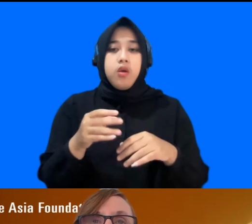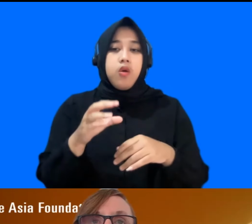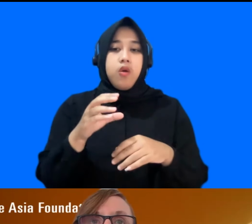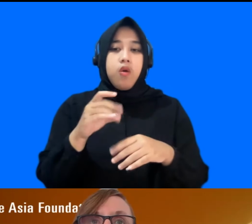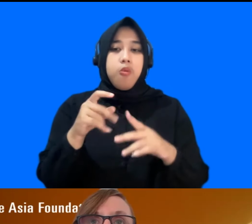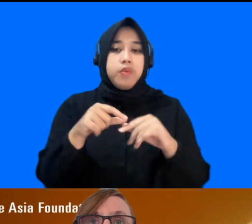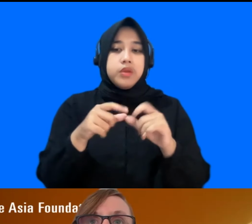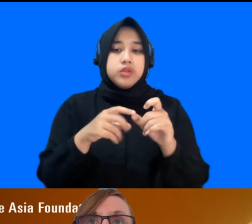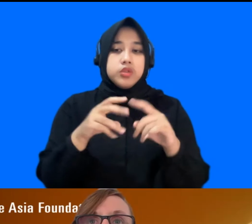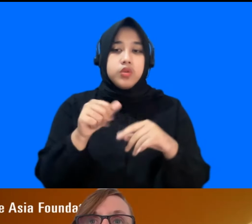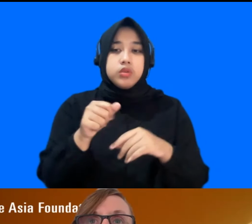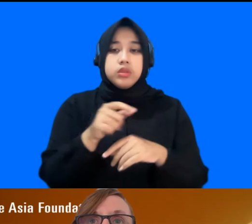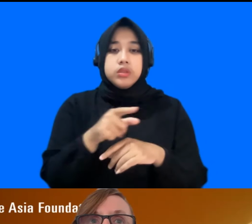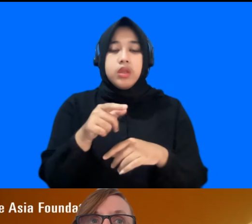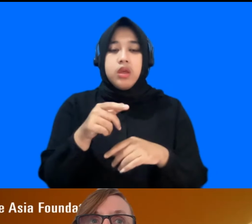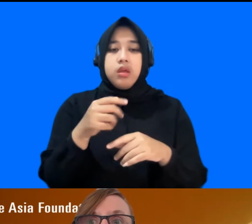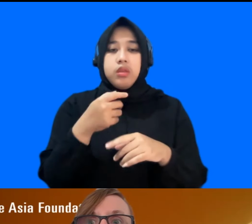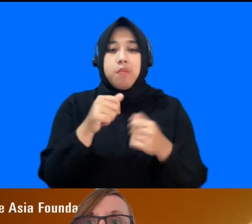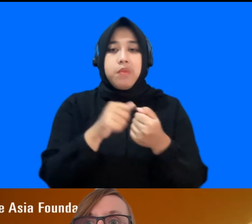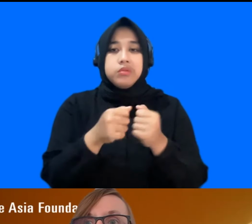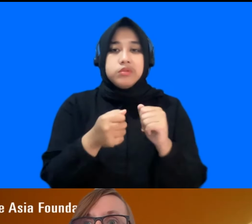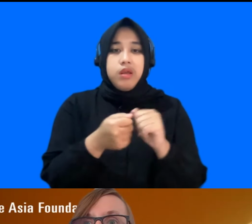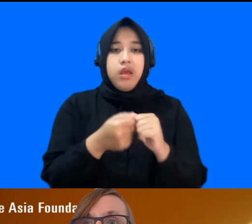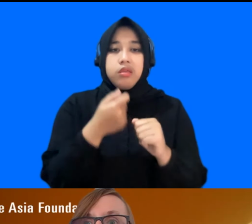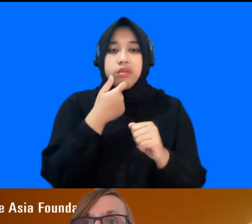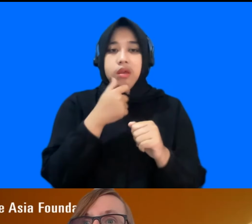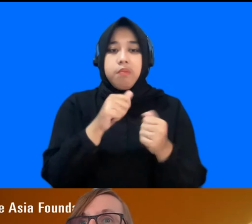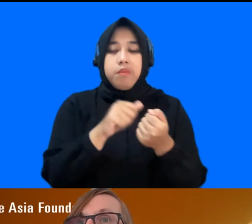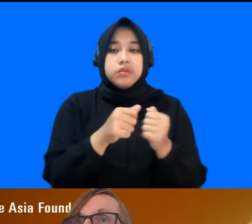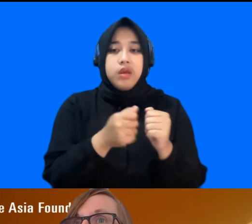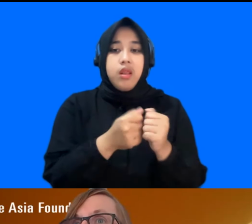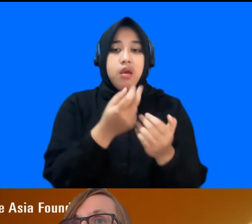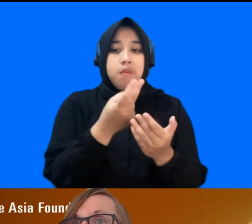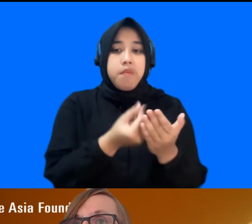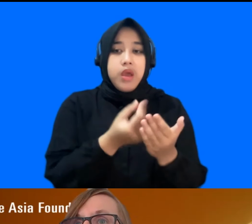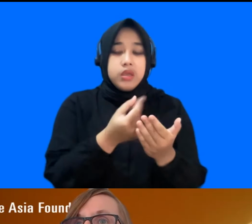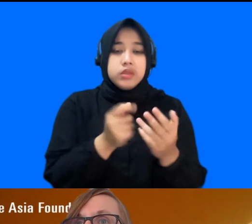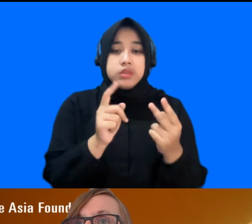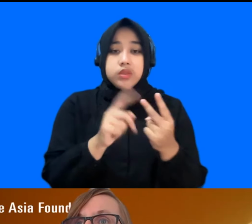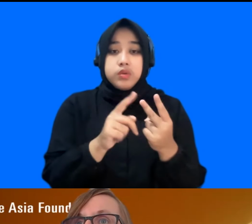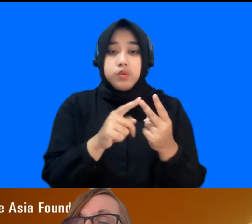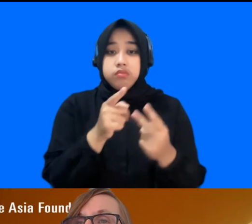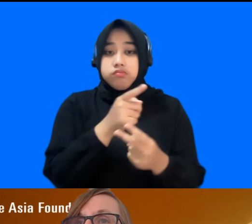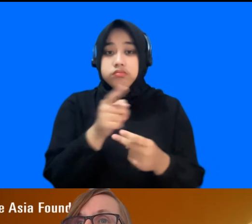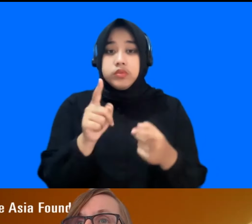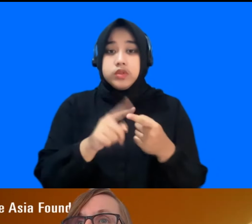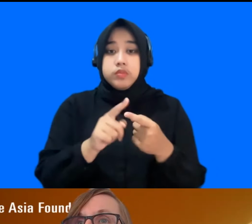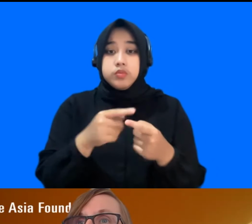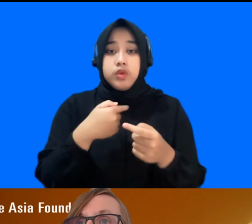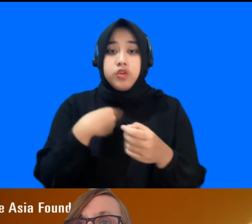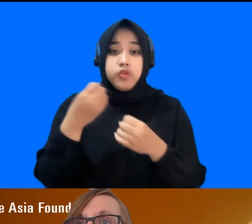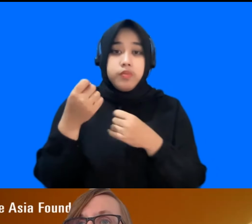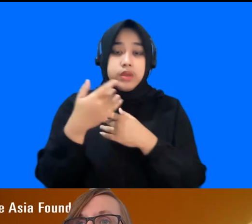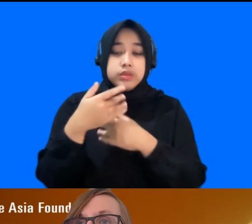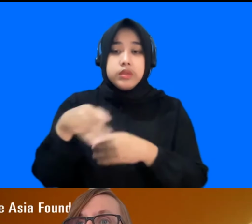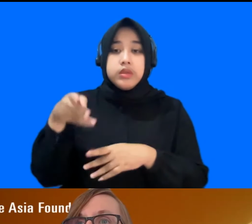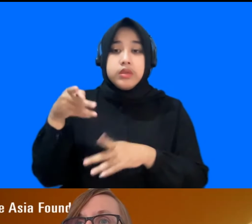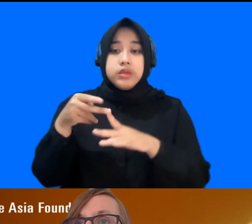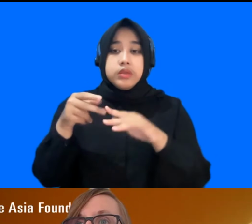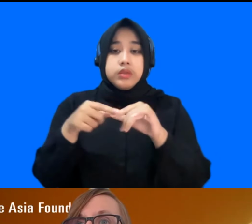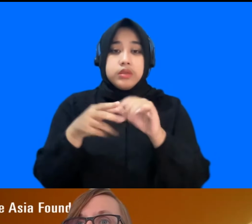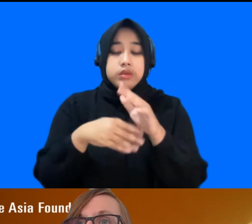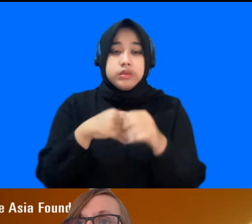source stuff. The second is, as you mentioned, Zhang, commercial partners, some of them